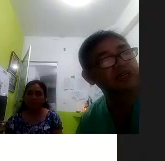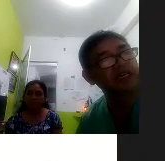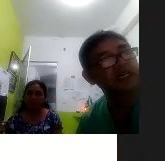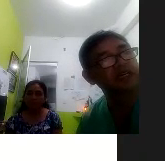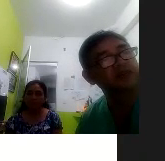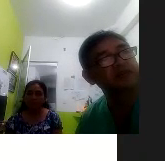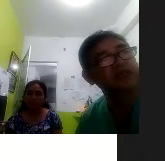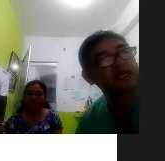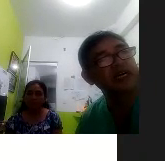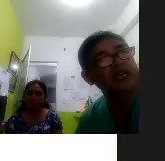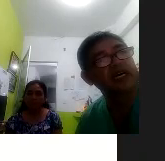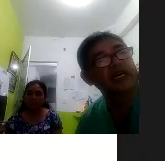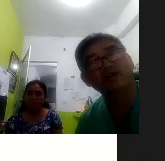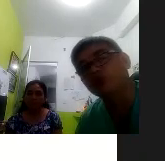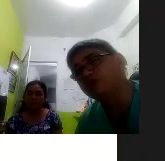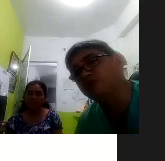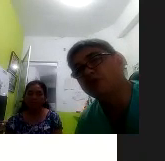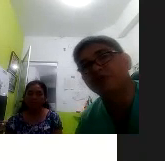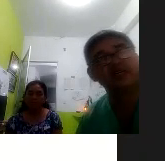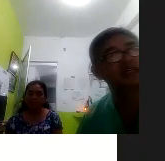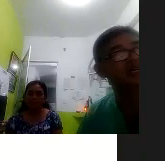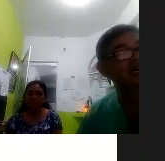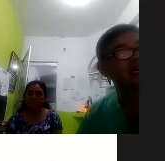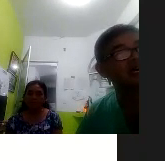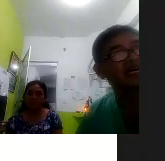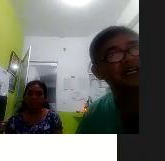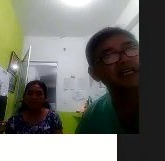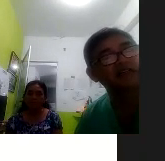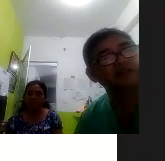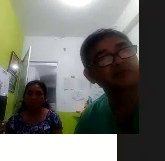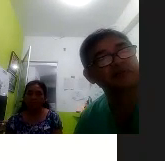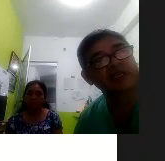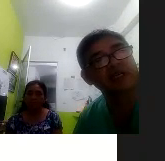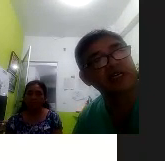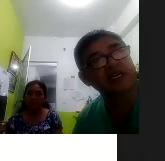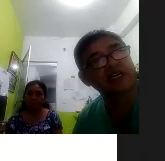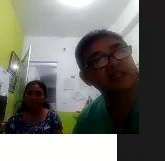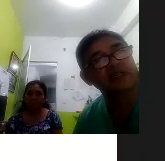um, uh, with fever, um,